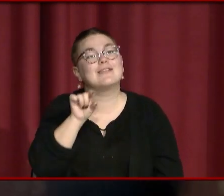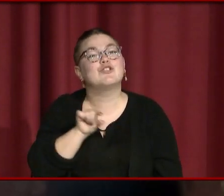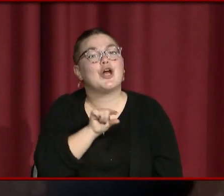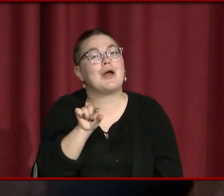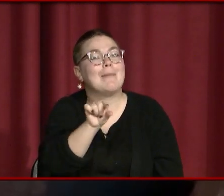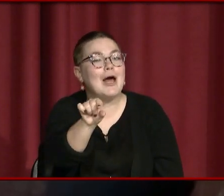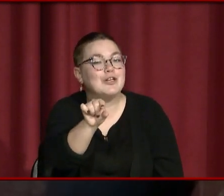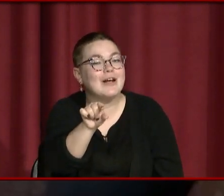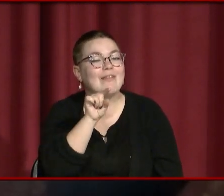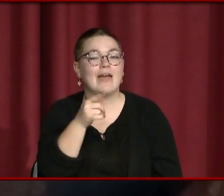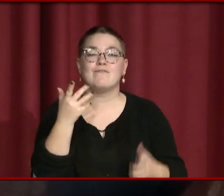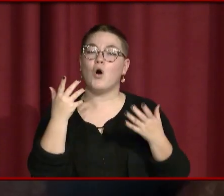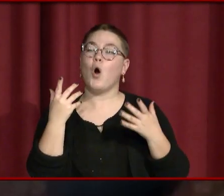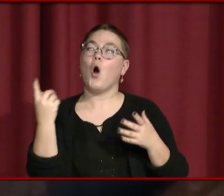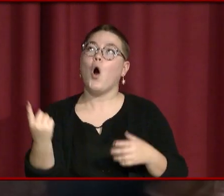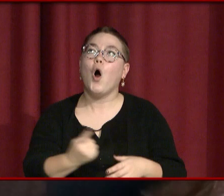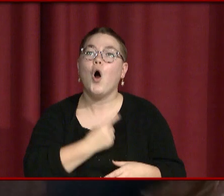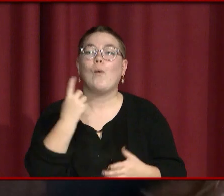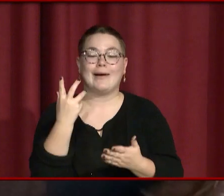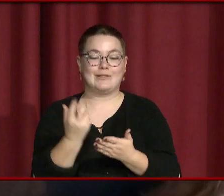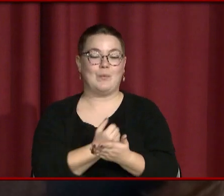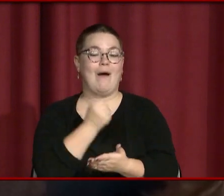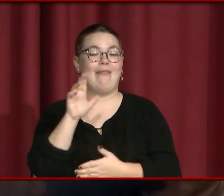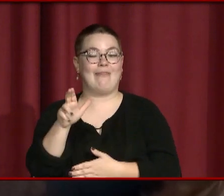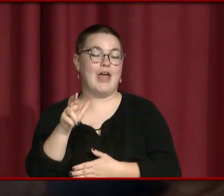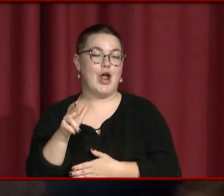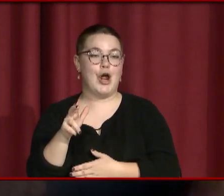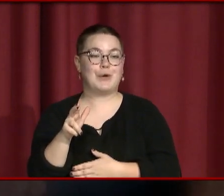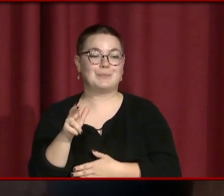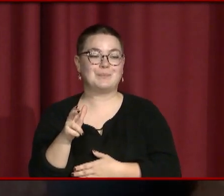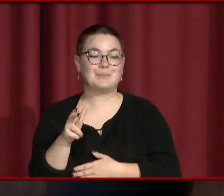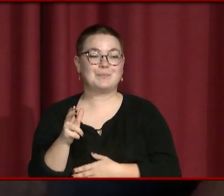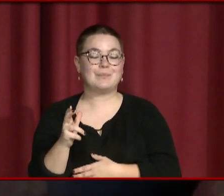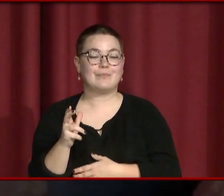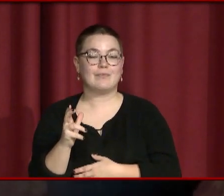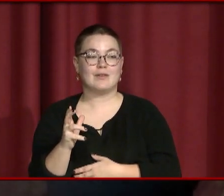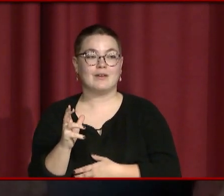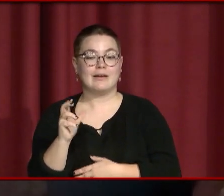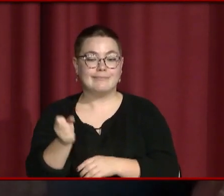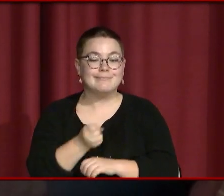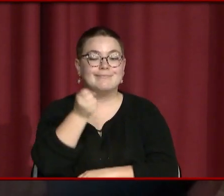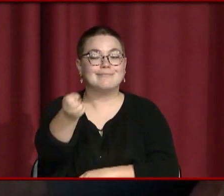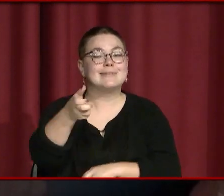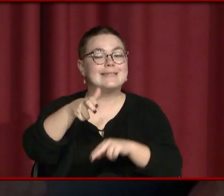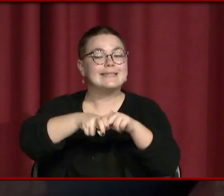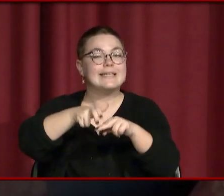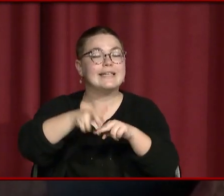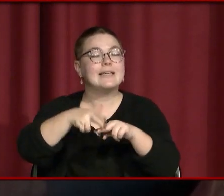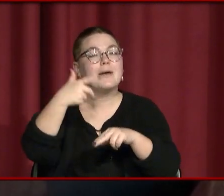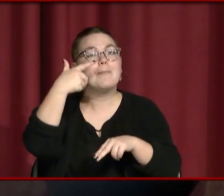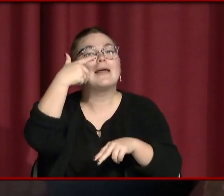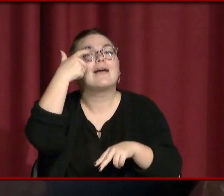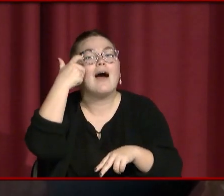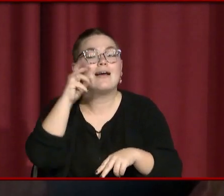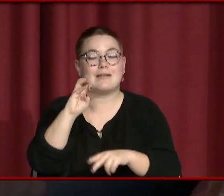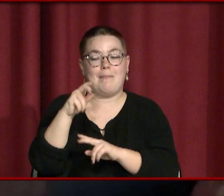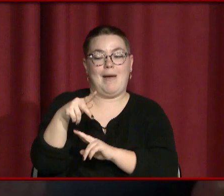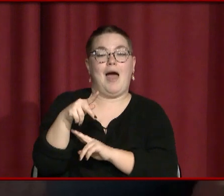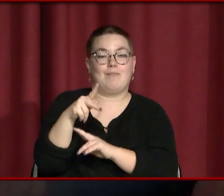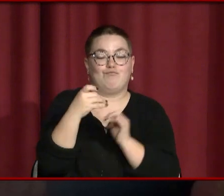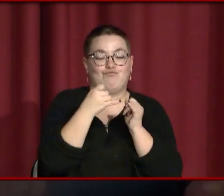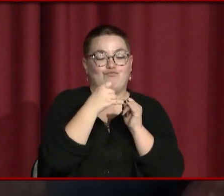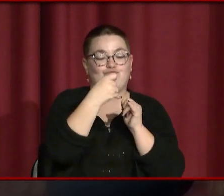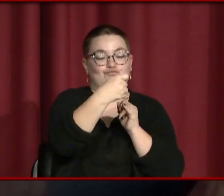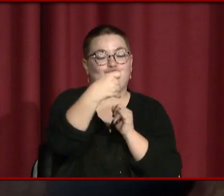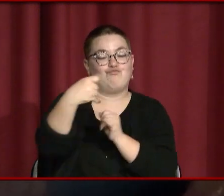been able to win their seats no matter how they vote on issues because the maps are rigged. And this is